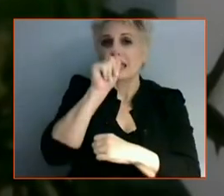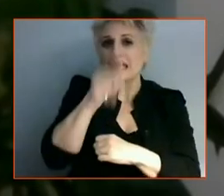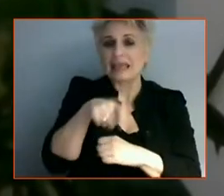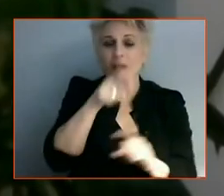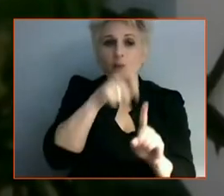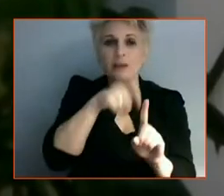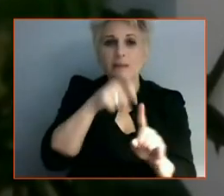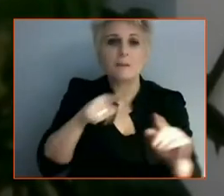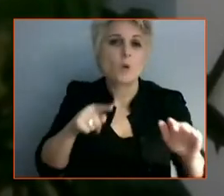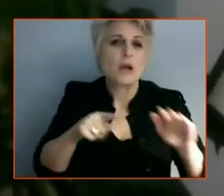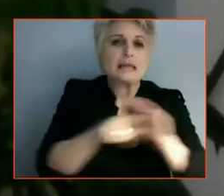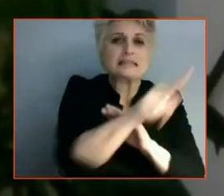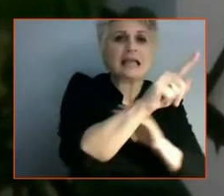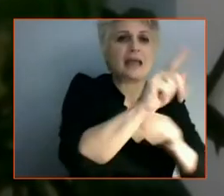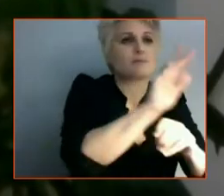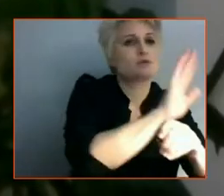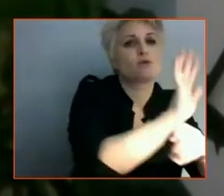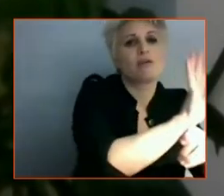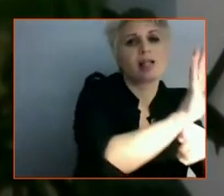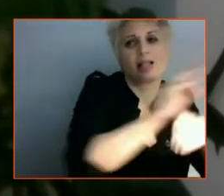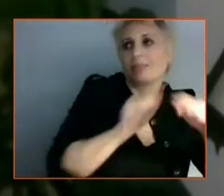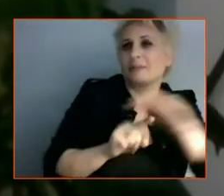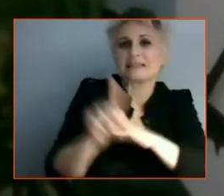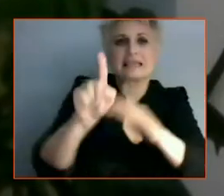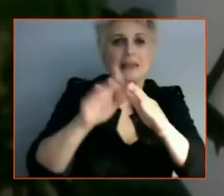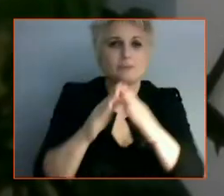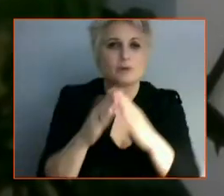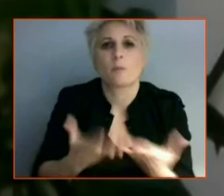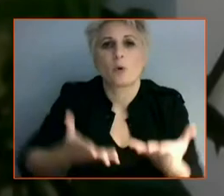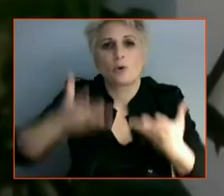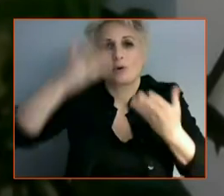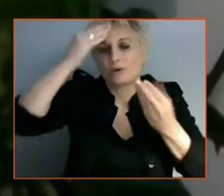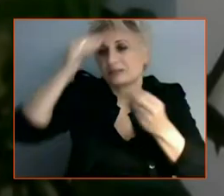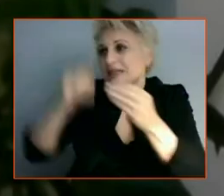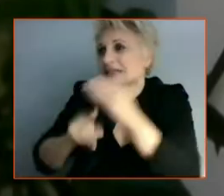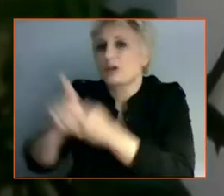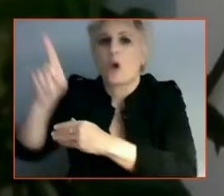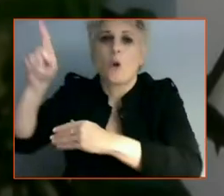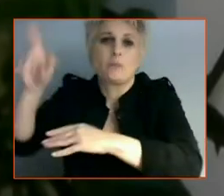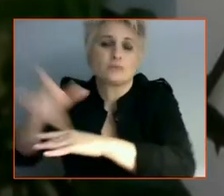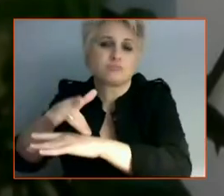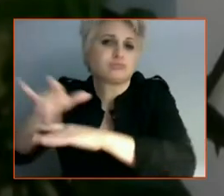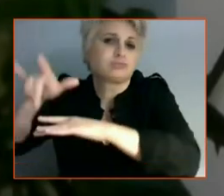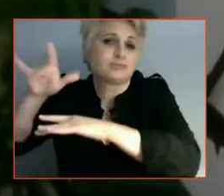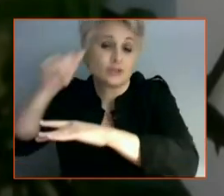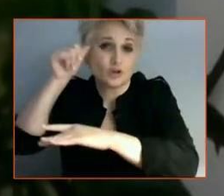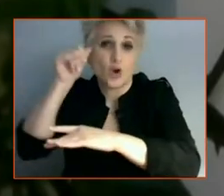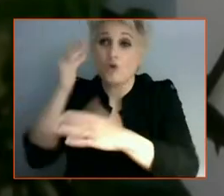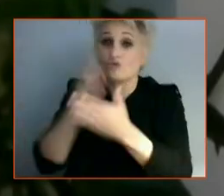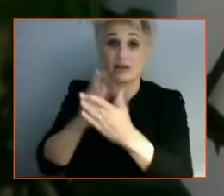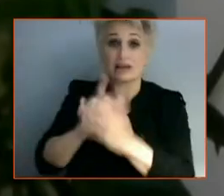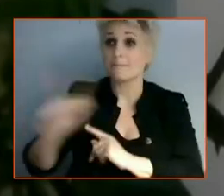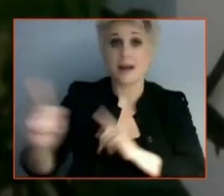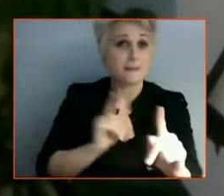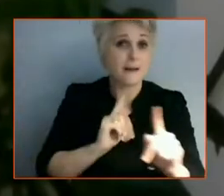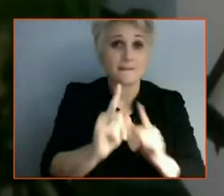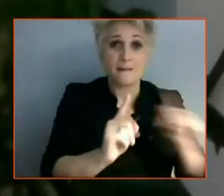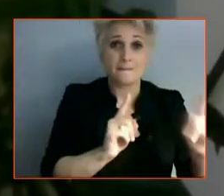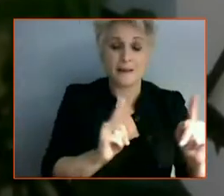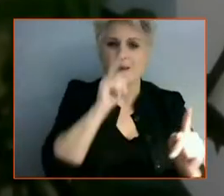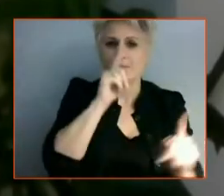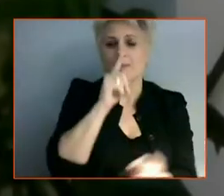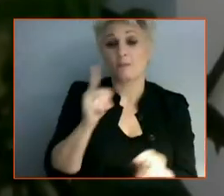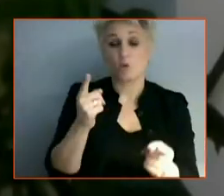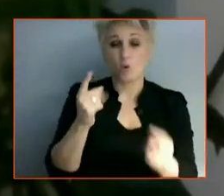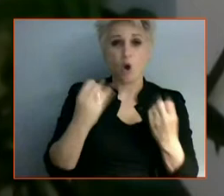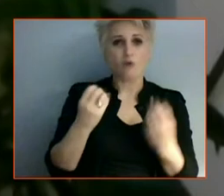books, the same kinds of arts and culture that we so often bag as a waste of money and resource. And I guess that, I hope, is the